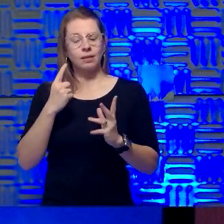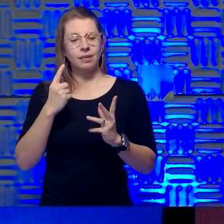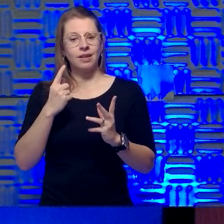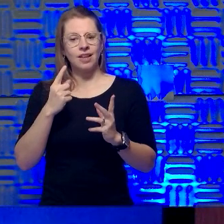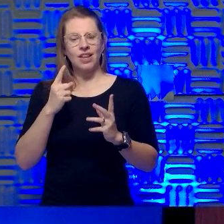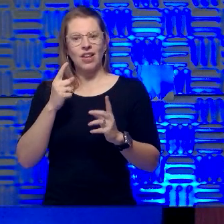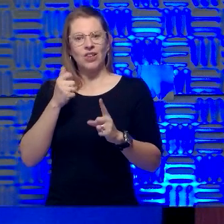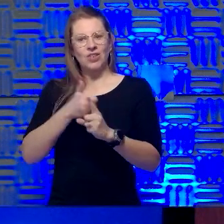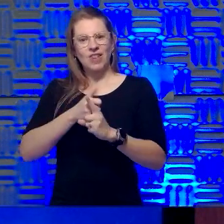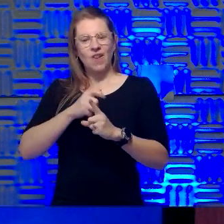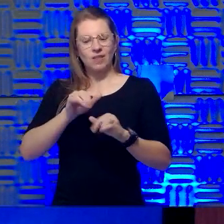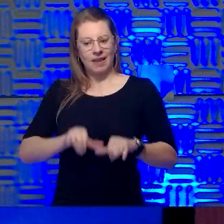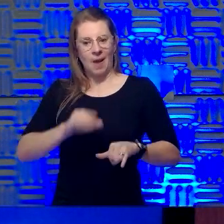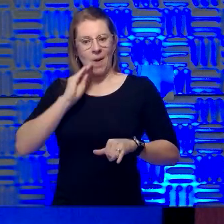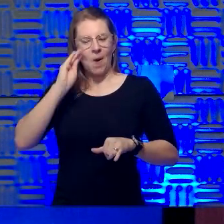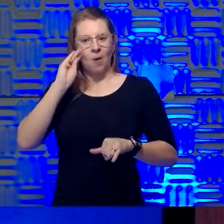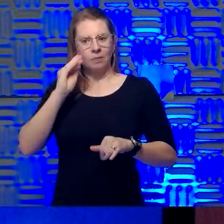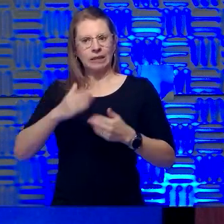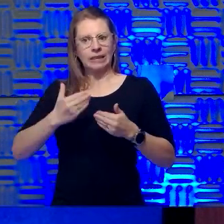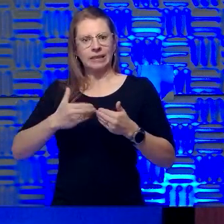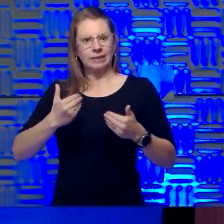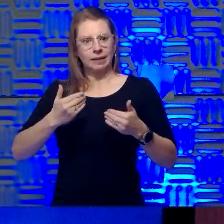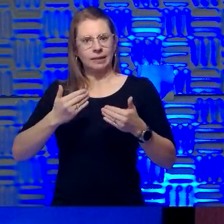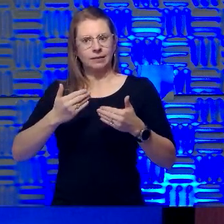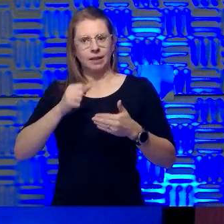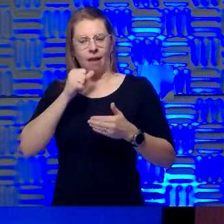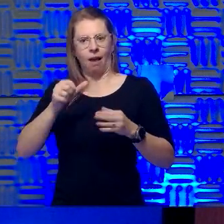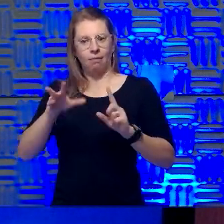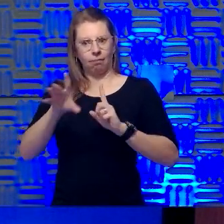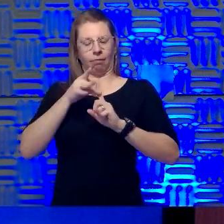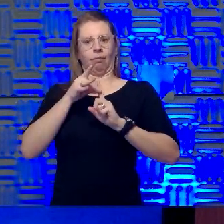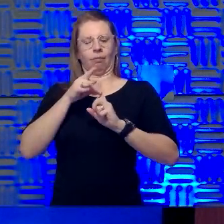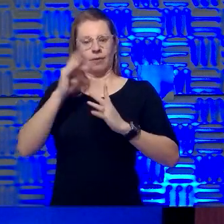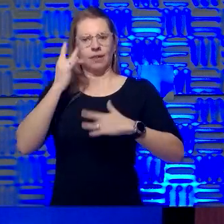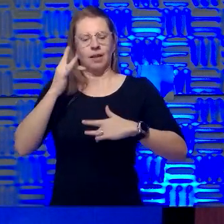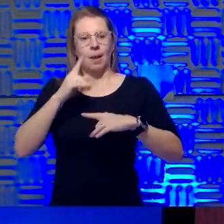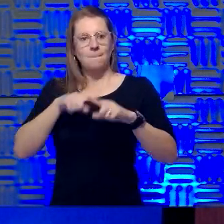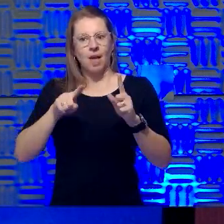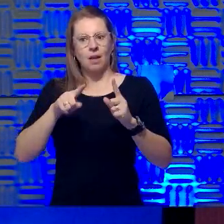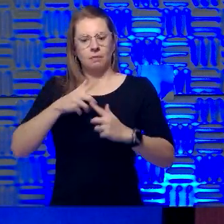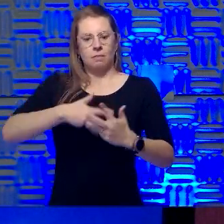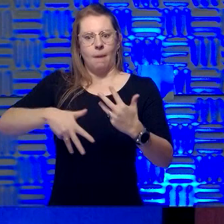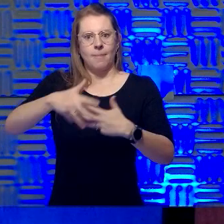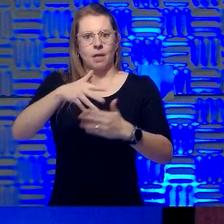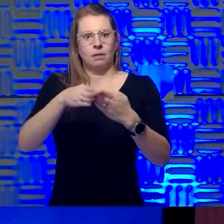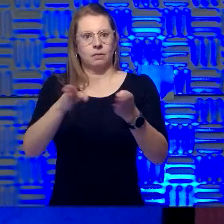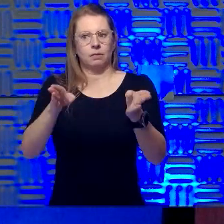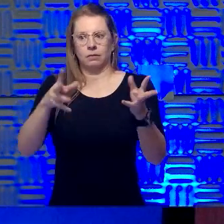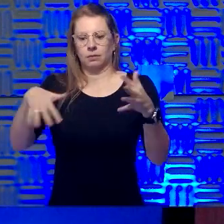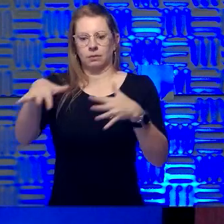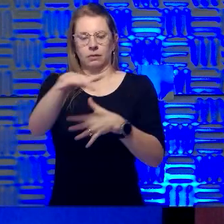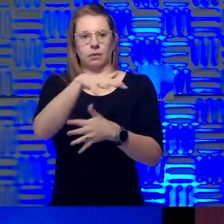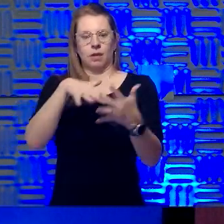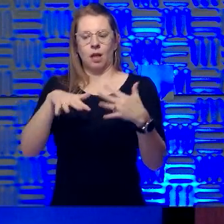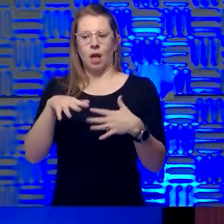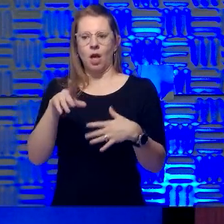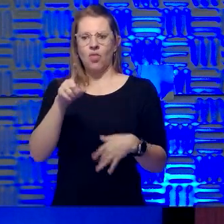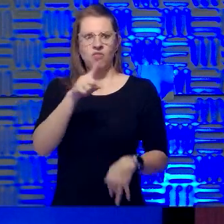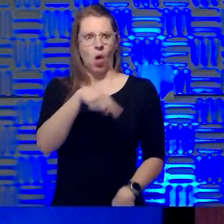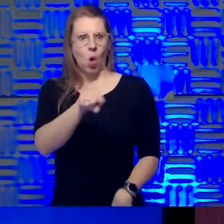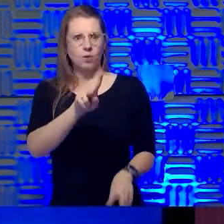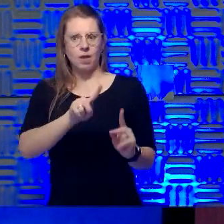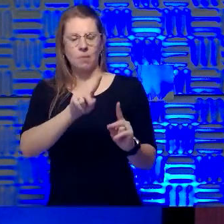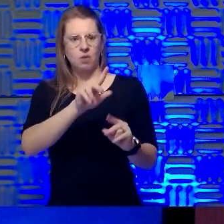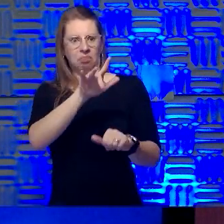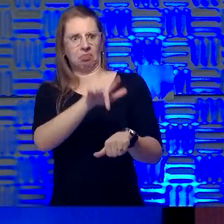you're sheltered at home. Once you go back out in public and suddenly you're going to look more like those people who had to be at